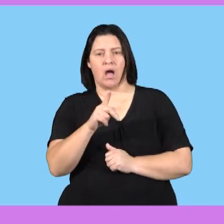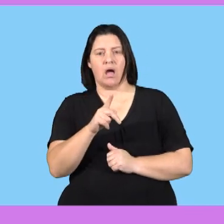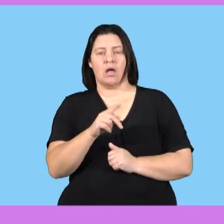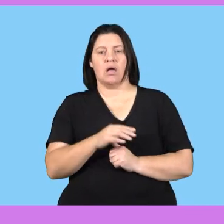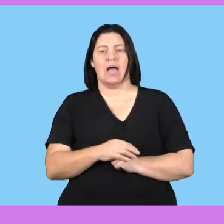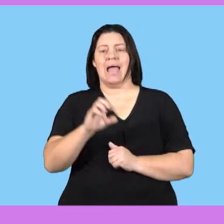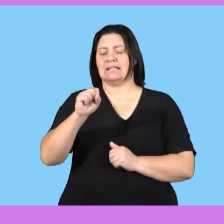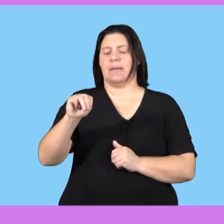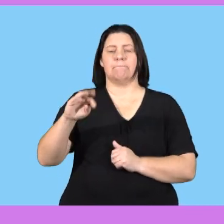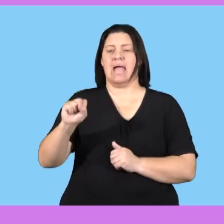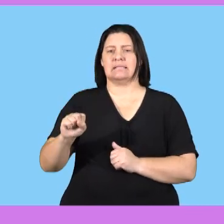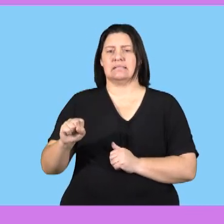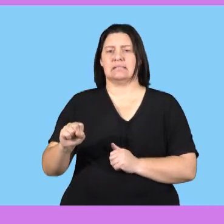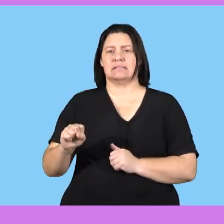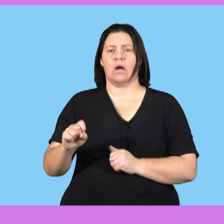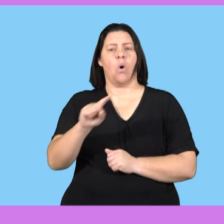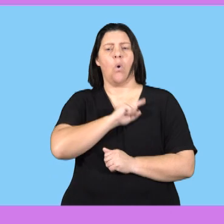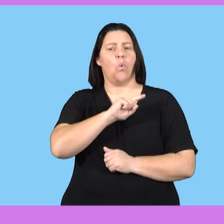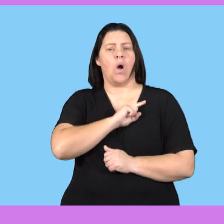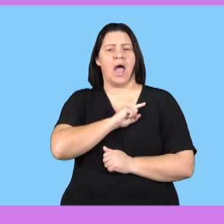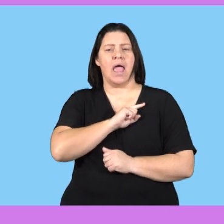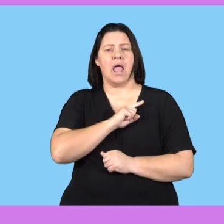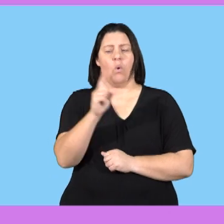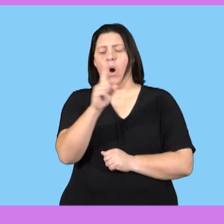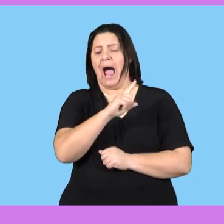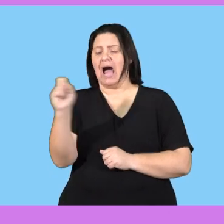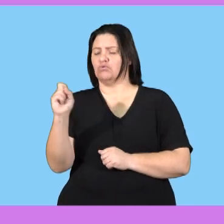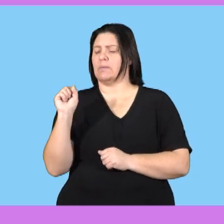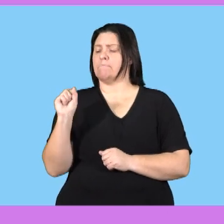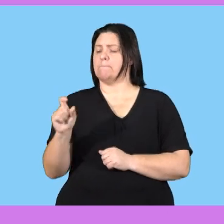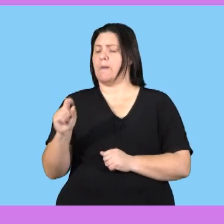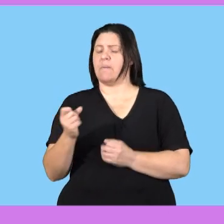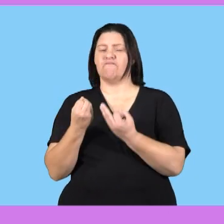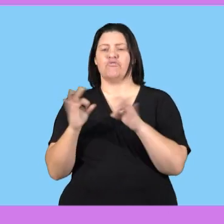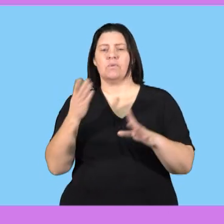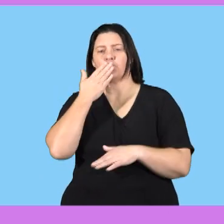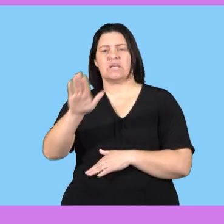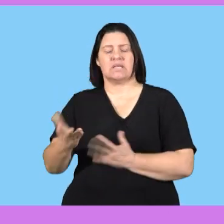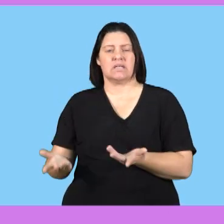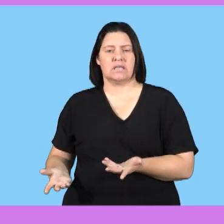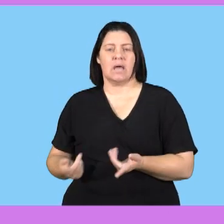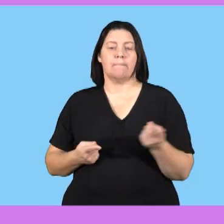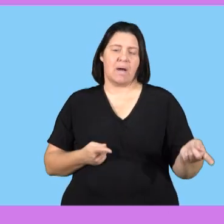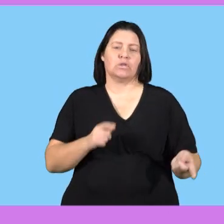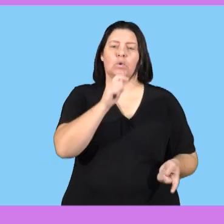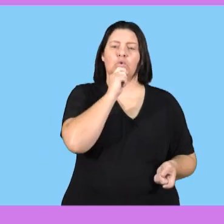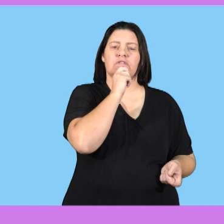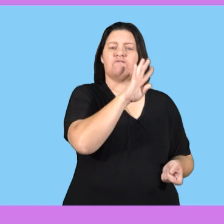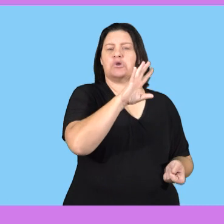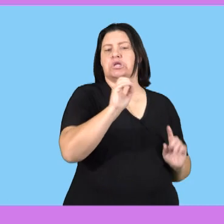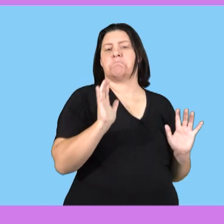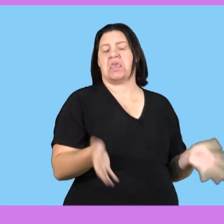have to take the SMS bundle here, the SMS rate into account, because he's getting 100 free SMSs, but he only